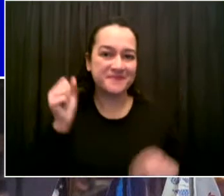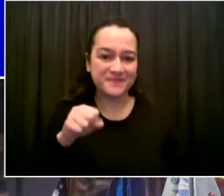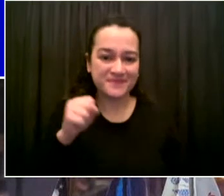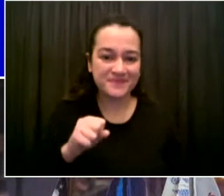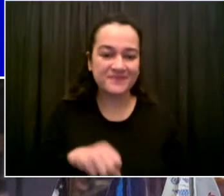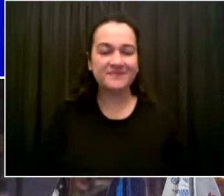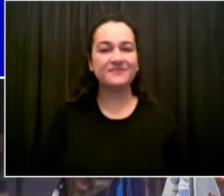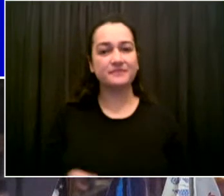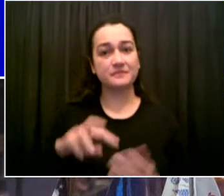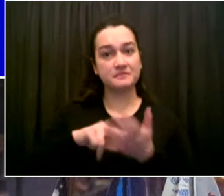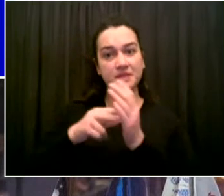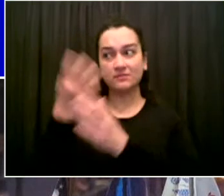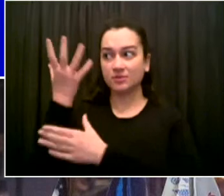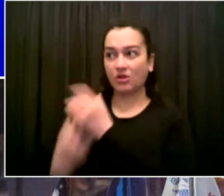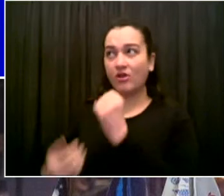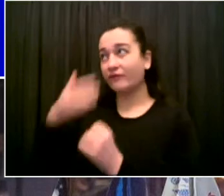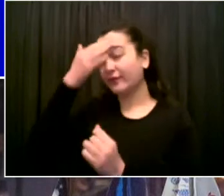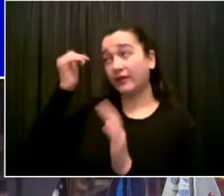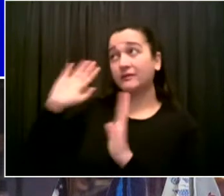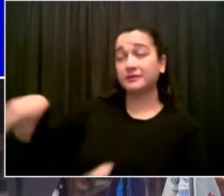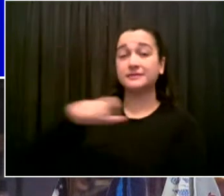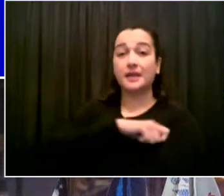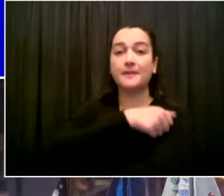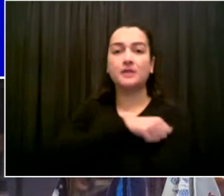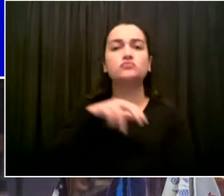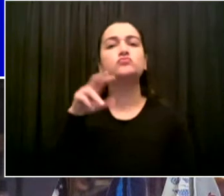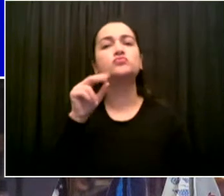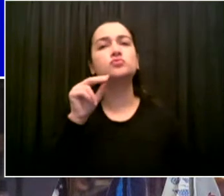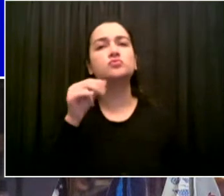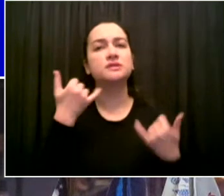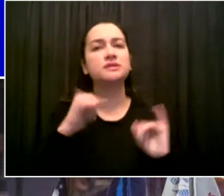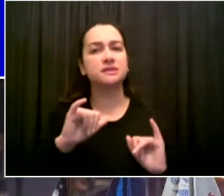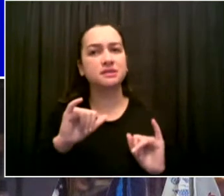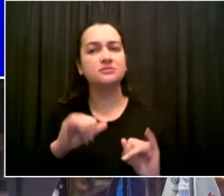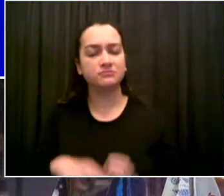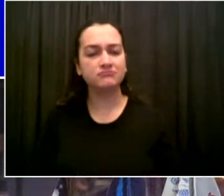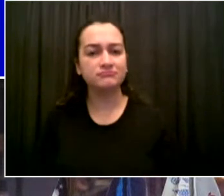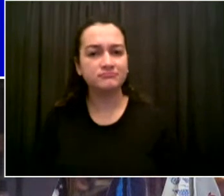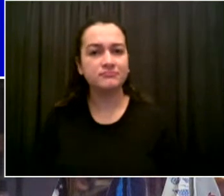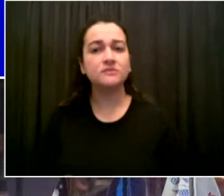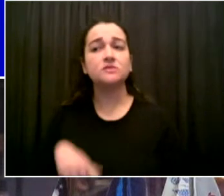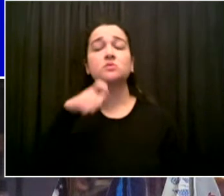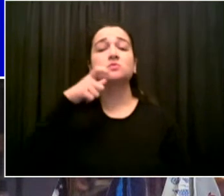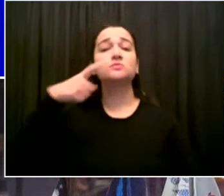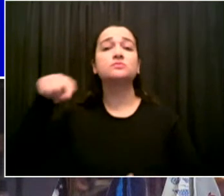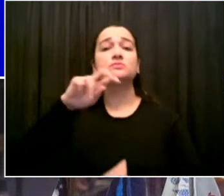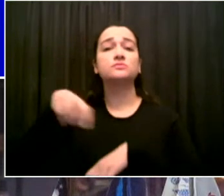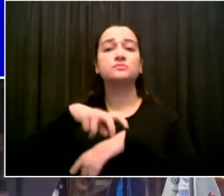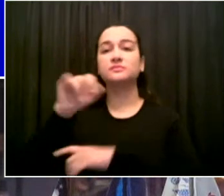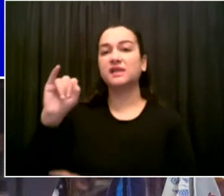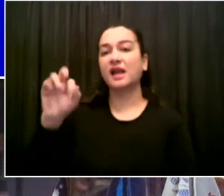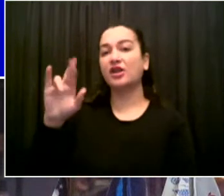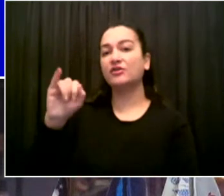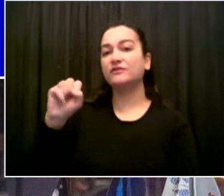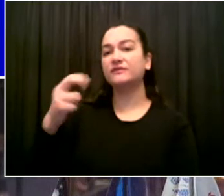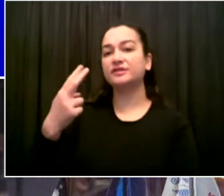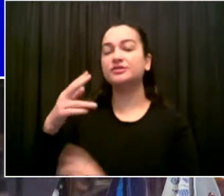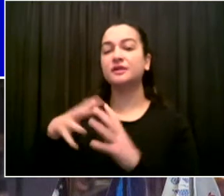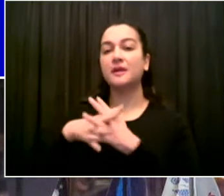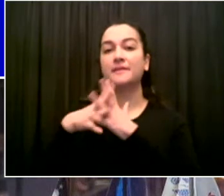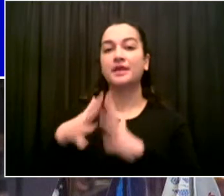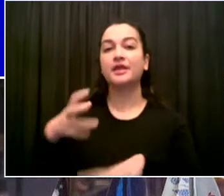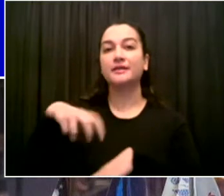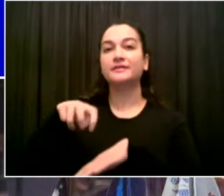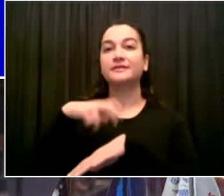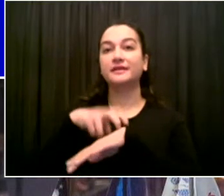city, and so many who have contributed so much. I want to salute one today who I had hoped would be